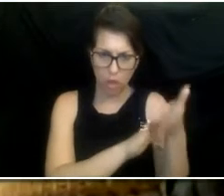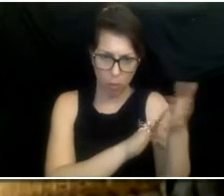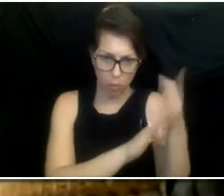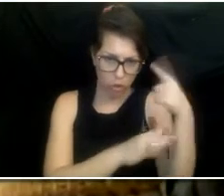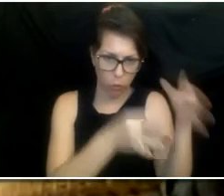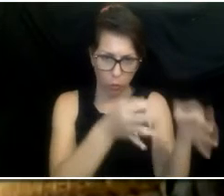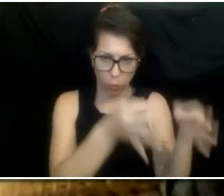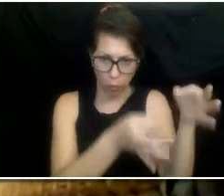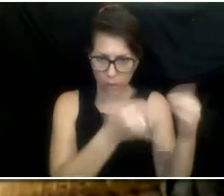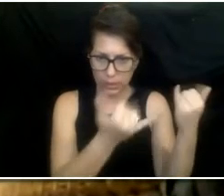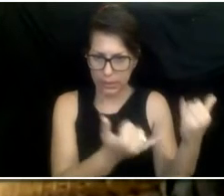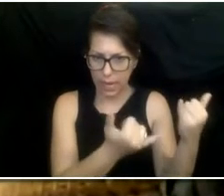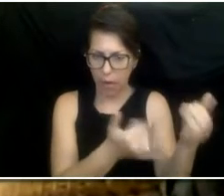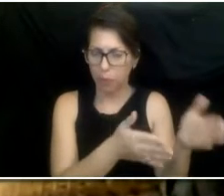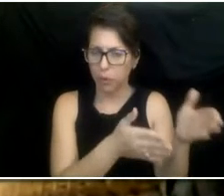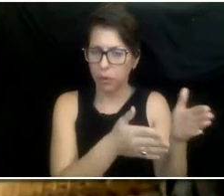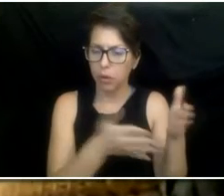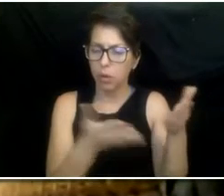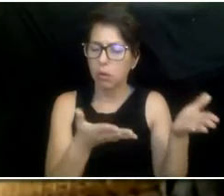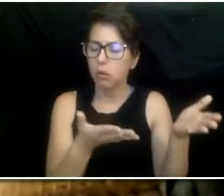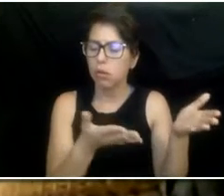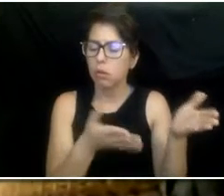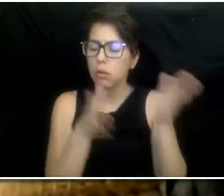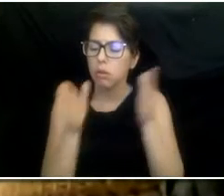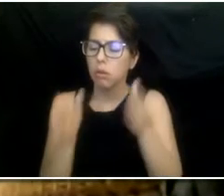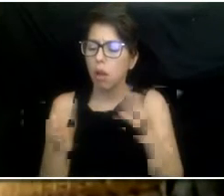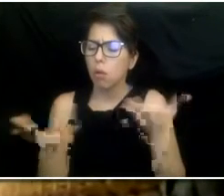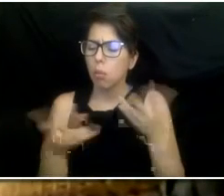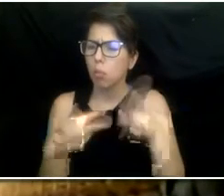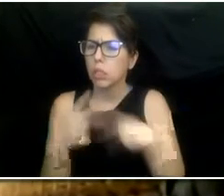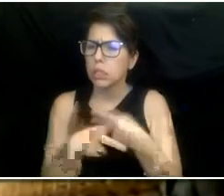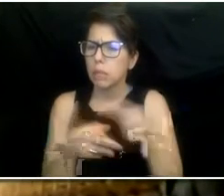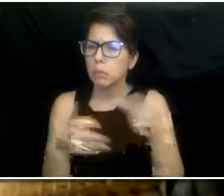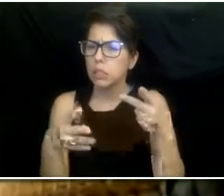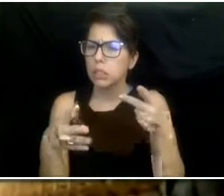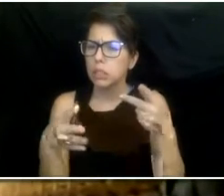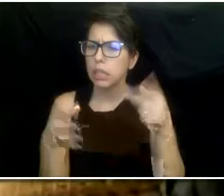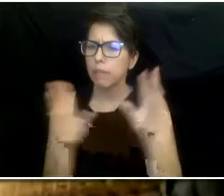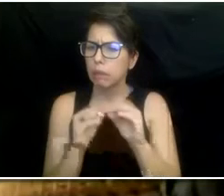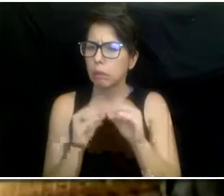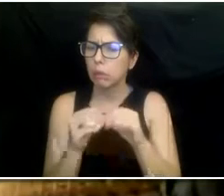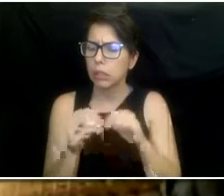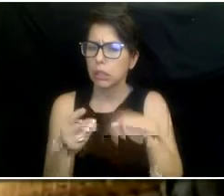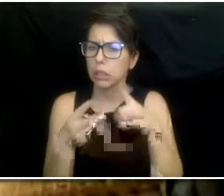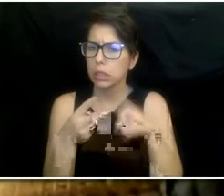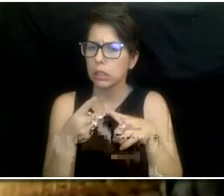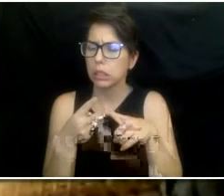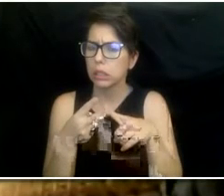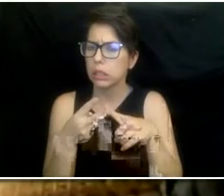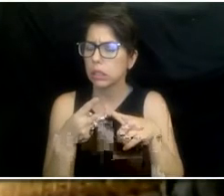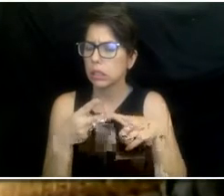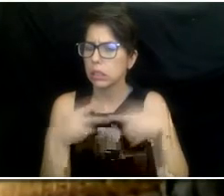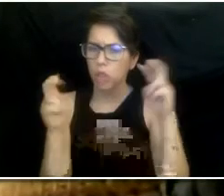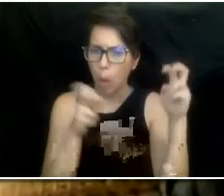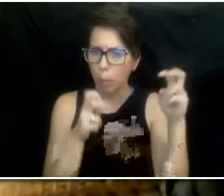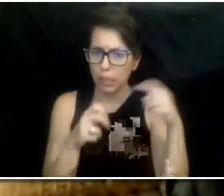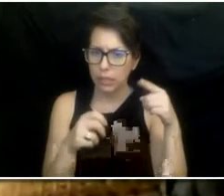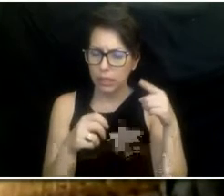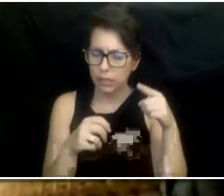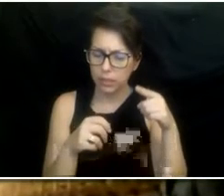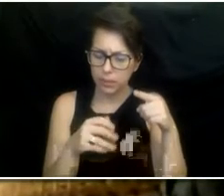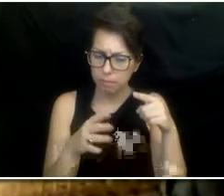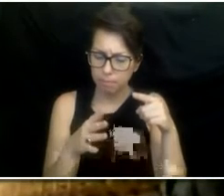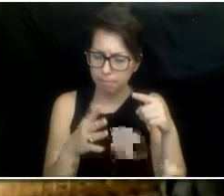and we're going to try to move that along for you and with you are there are there resource